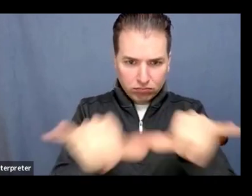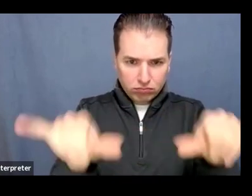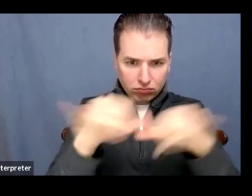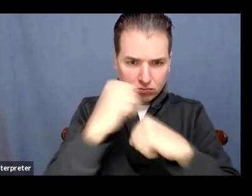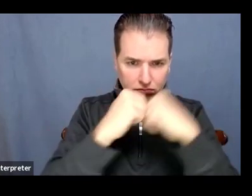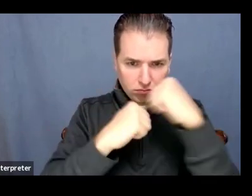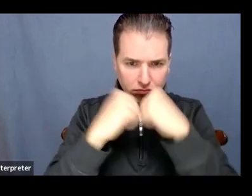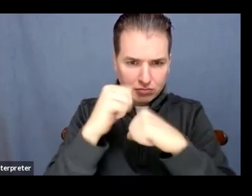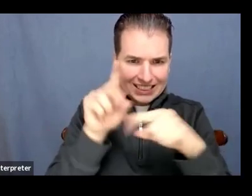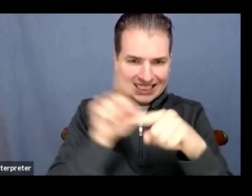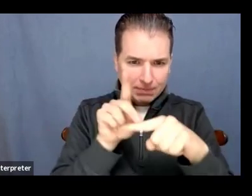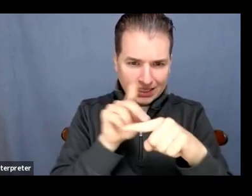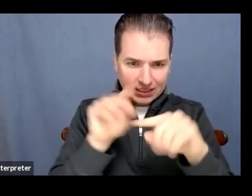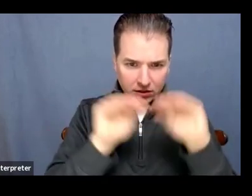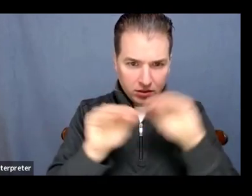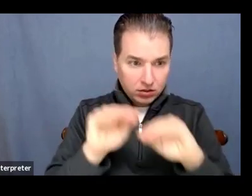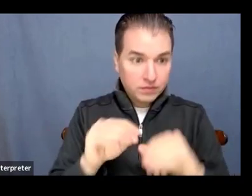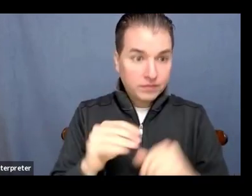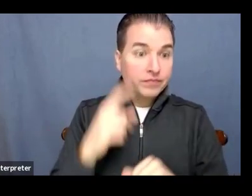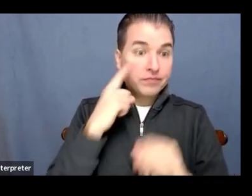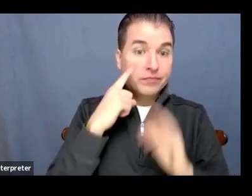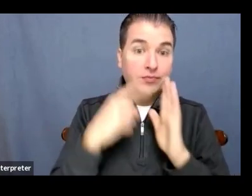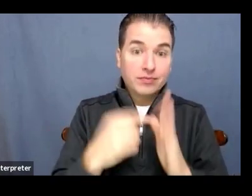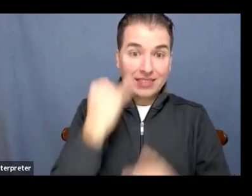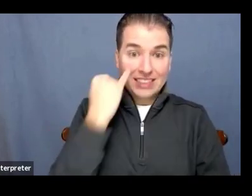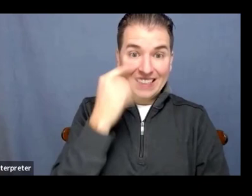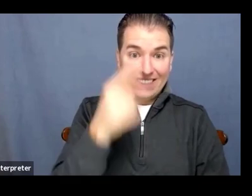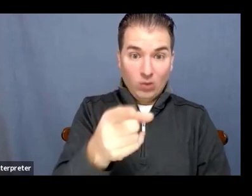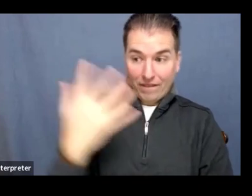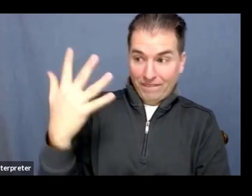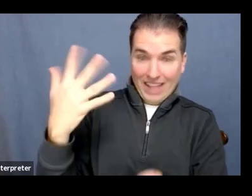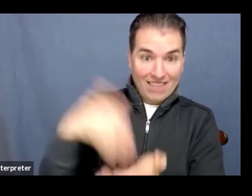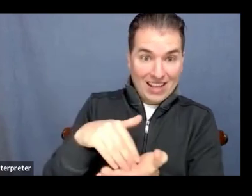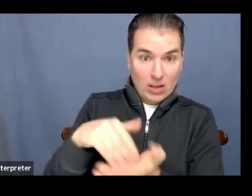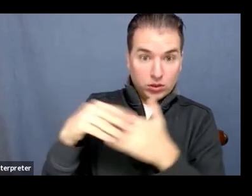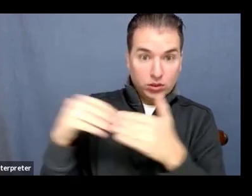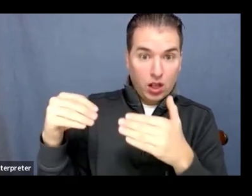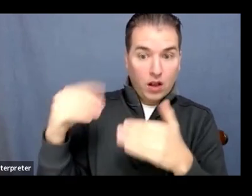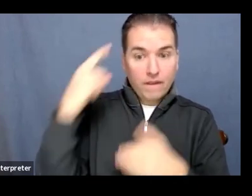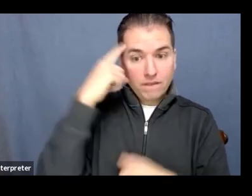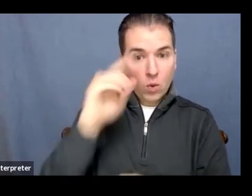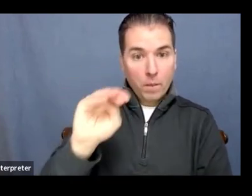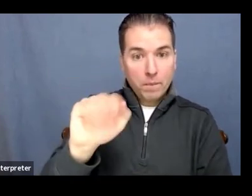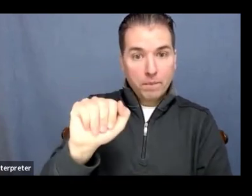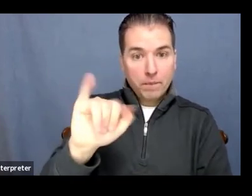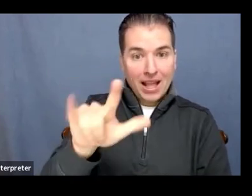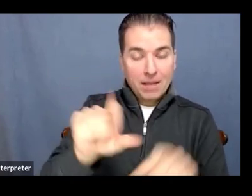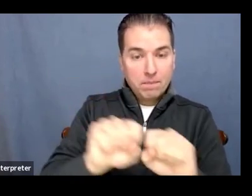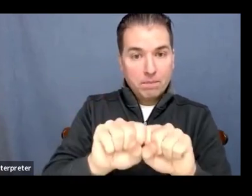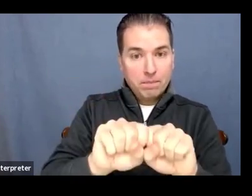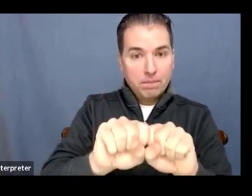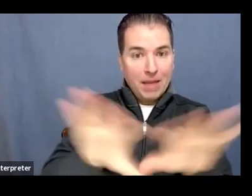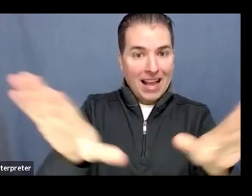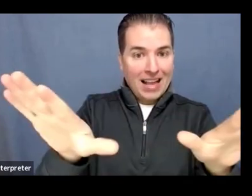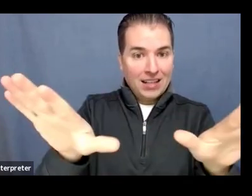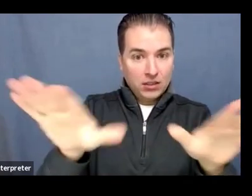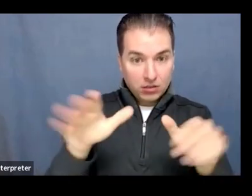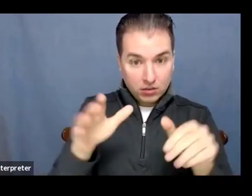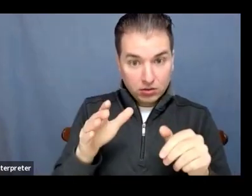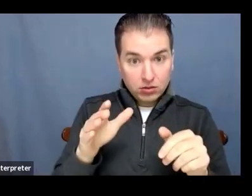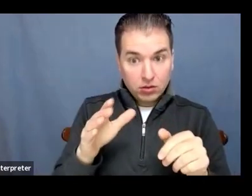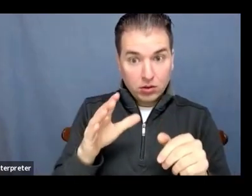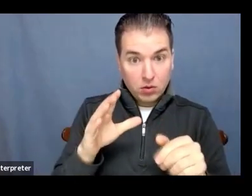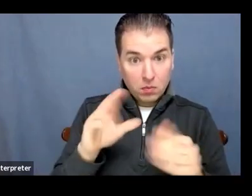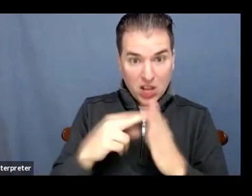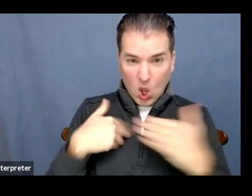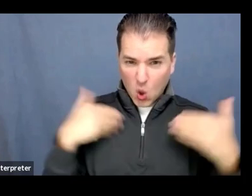example, if I have $5,000 to spend on a direct mail piece, I don't want to spend it all on one effort because I don't know if it's going to work.